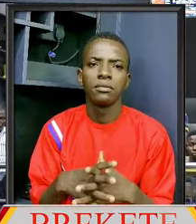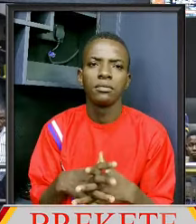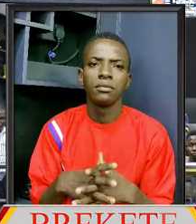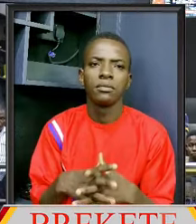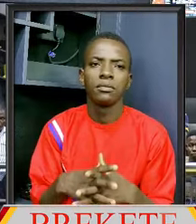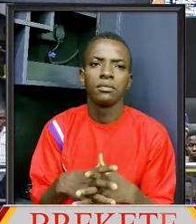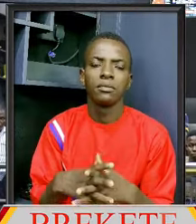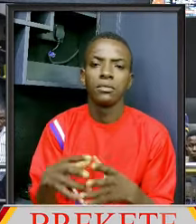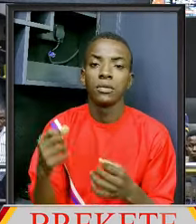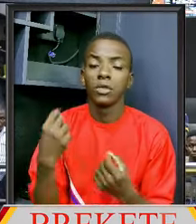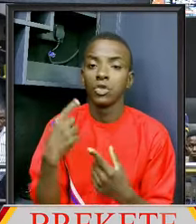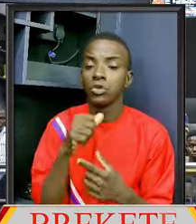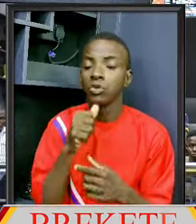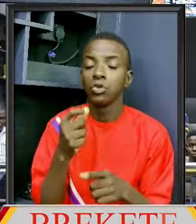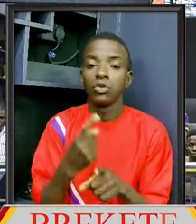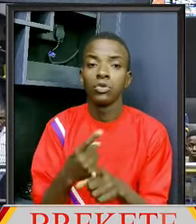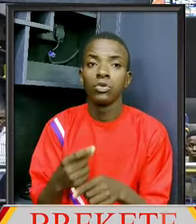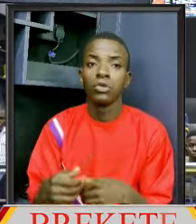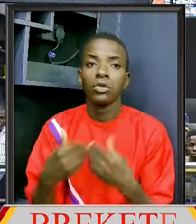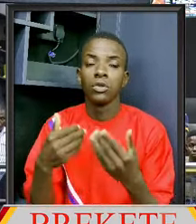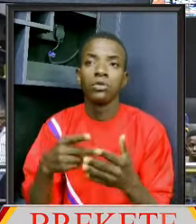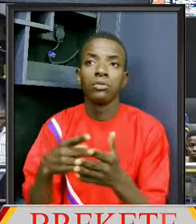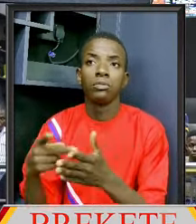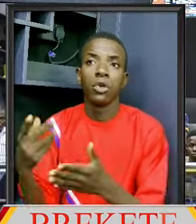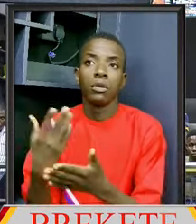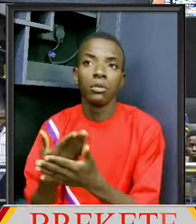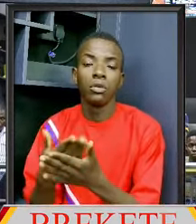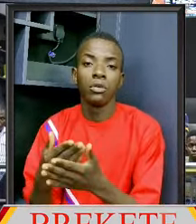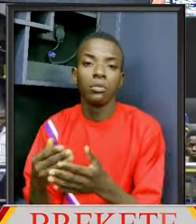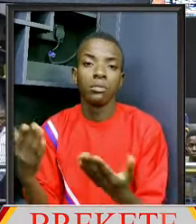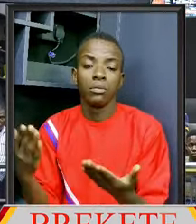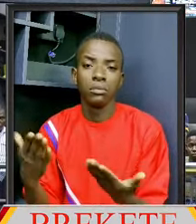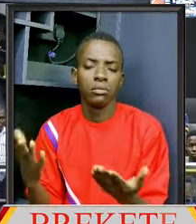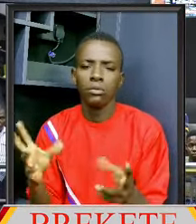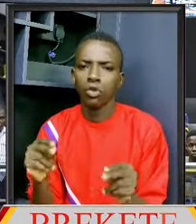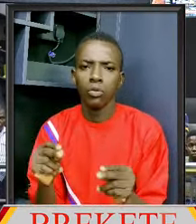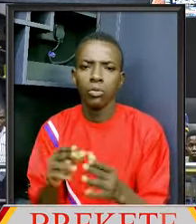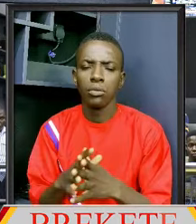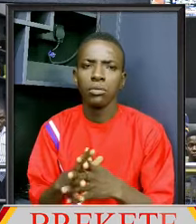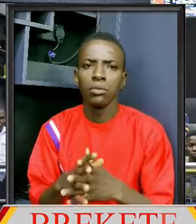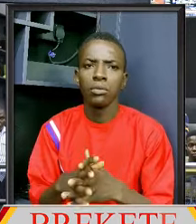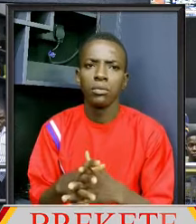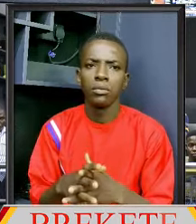Okay, now you see, I understand. So nobody say they go just carry license. No, not you. You pay money, we'll give you. No.